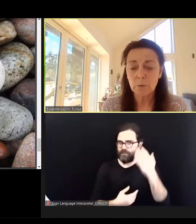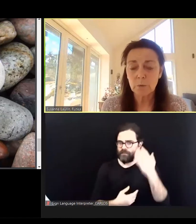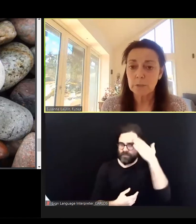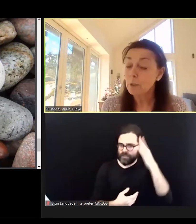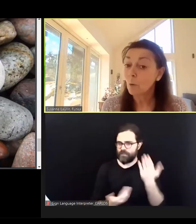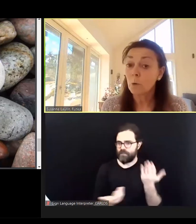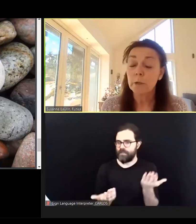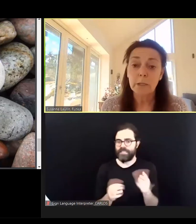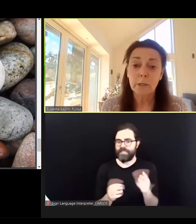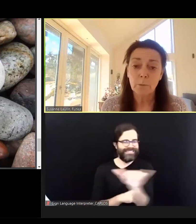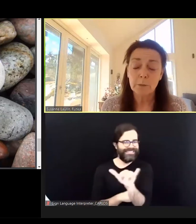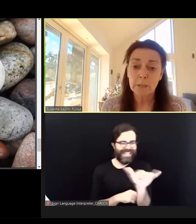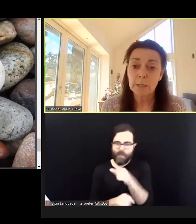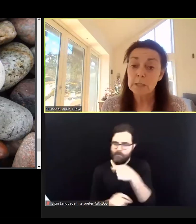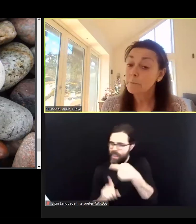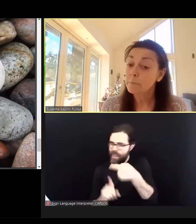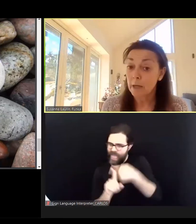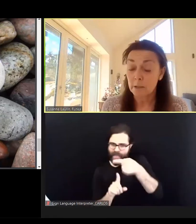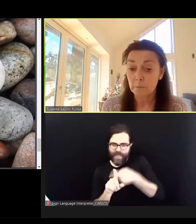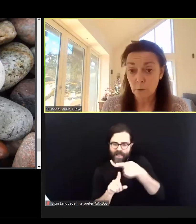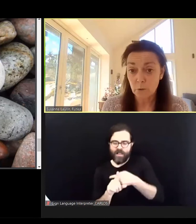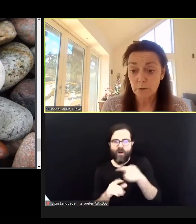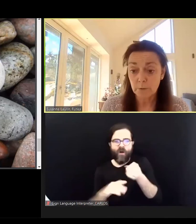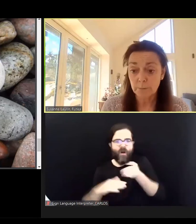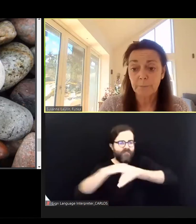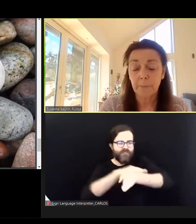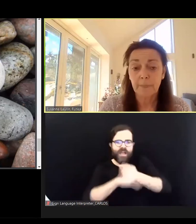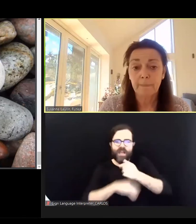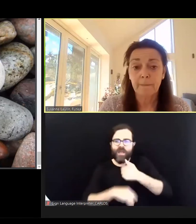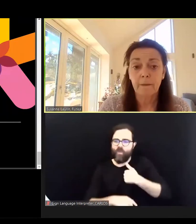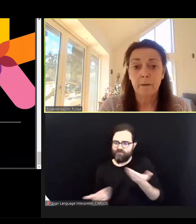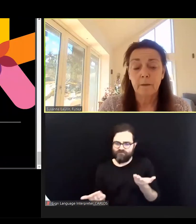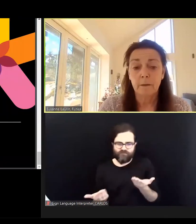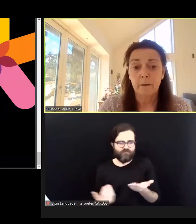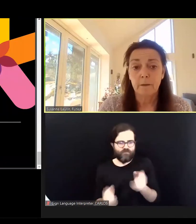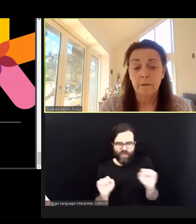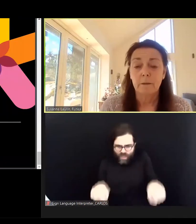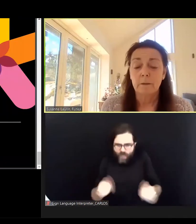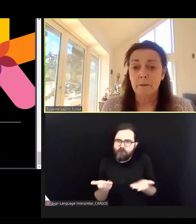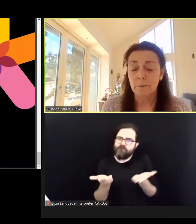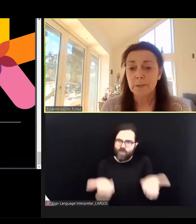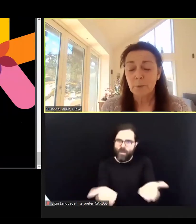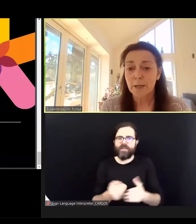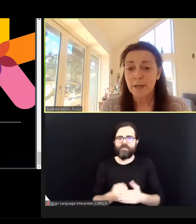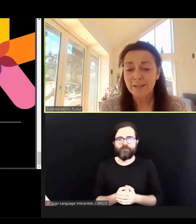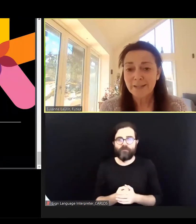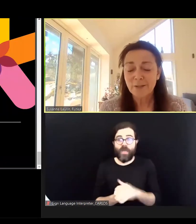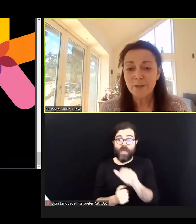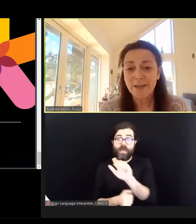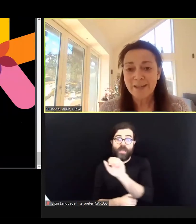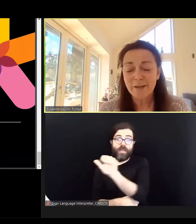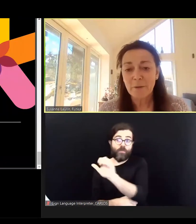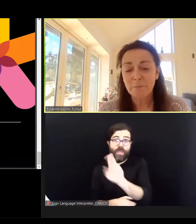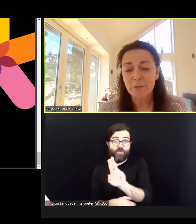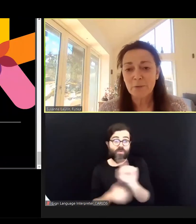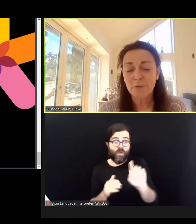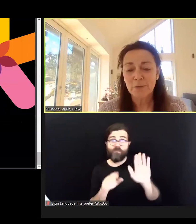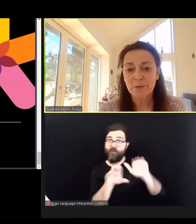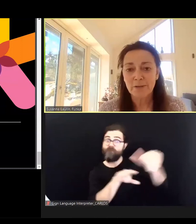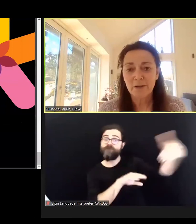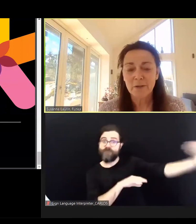is now not only used in the EU, but also in many other countries. It has been used for legislation